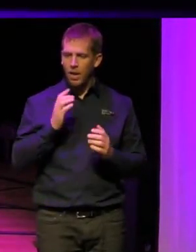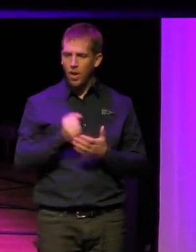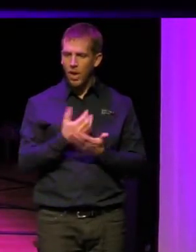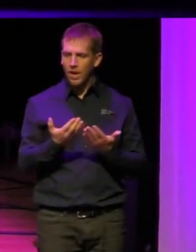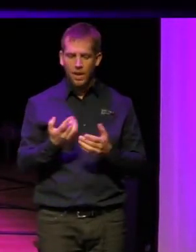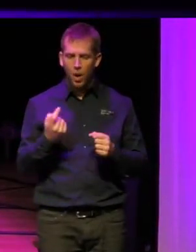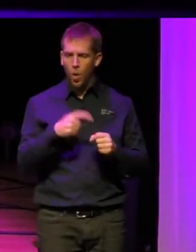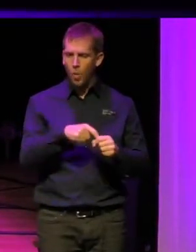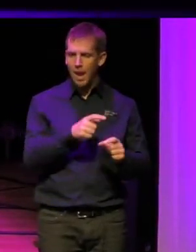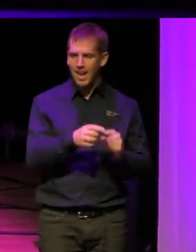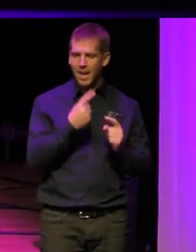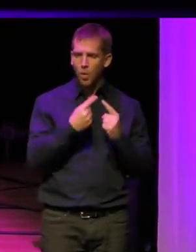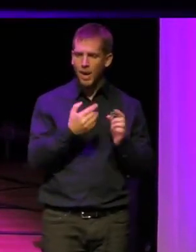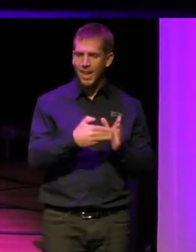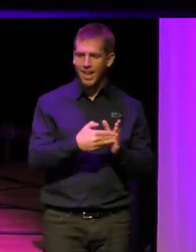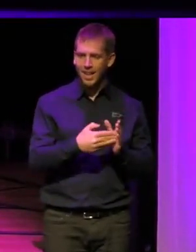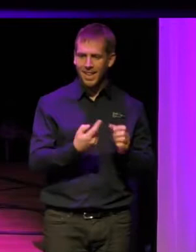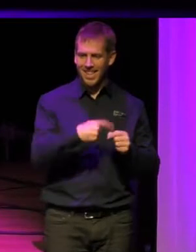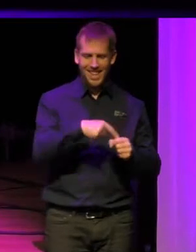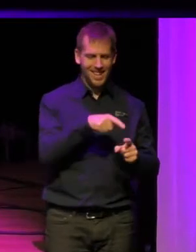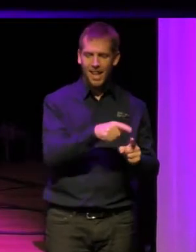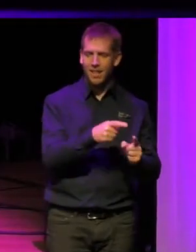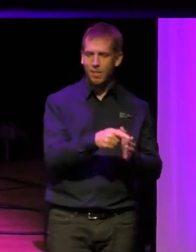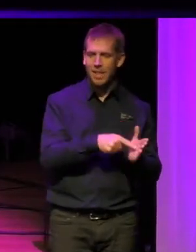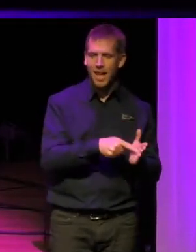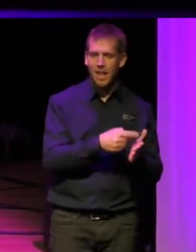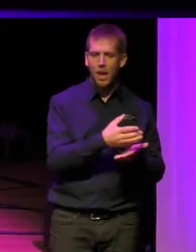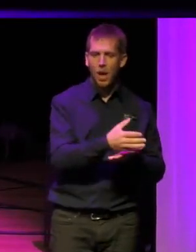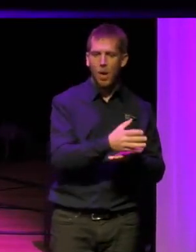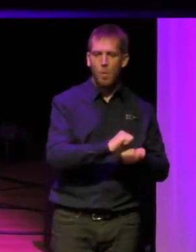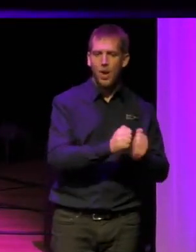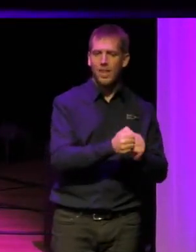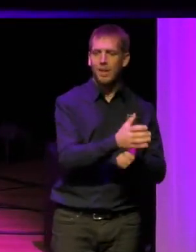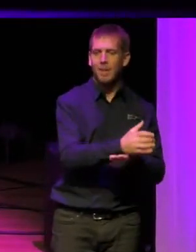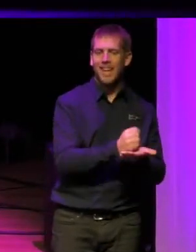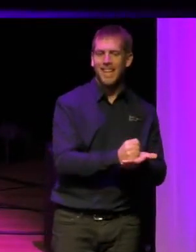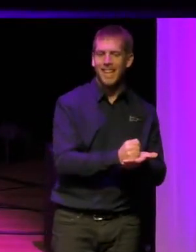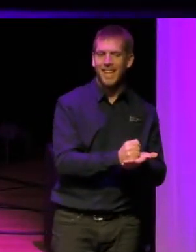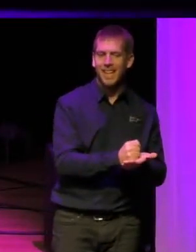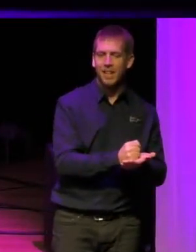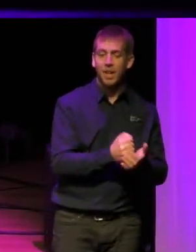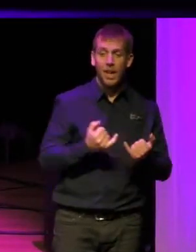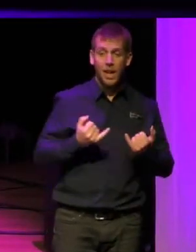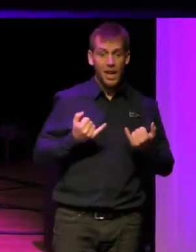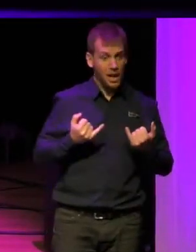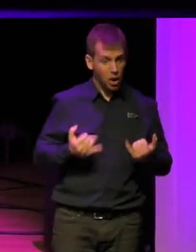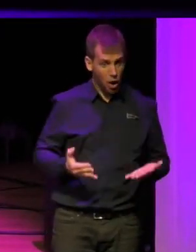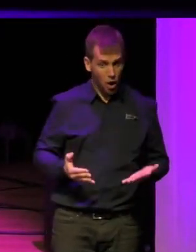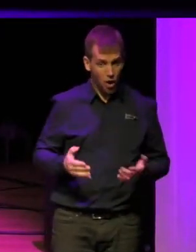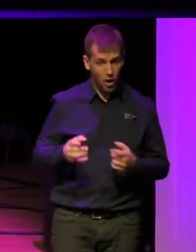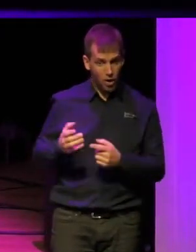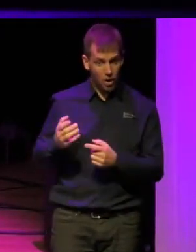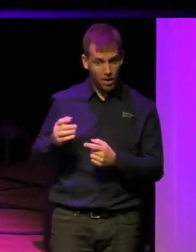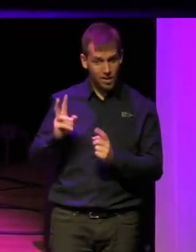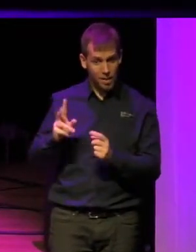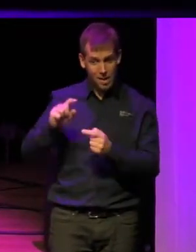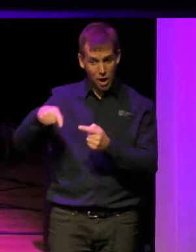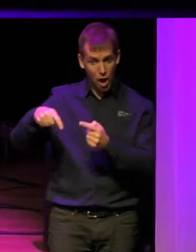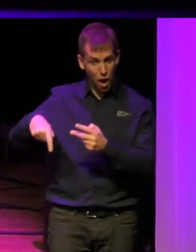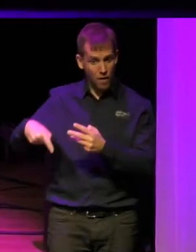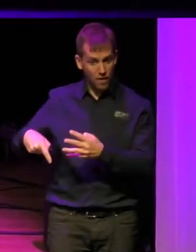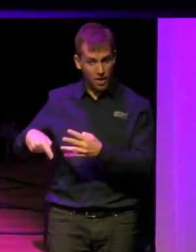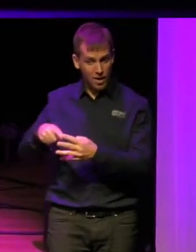rights. Now, those benefits that people are entitled to are now used to